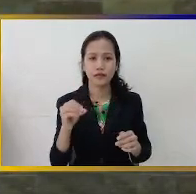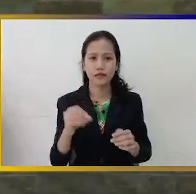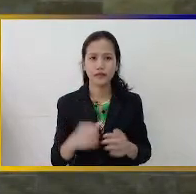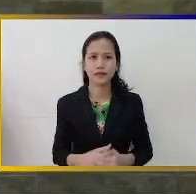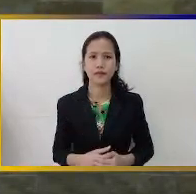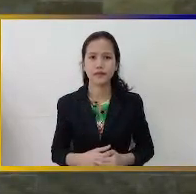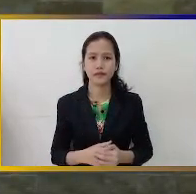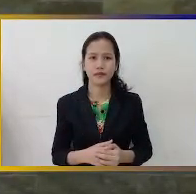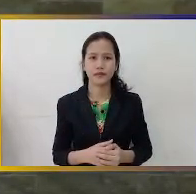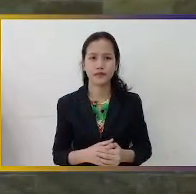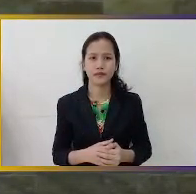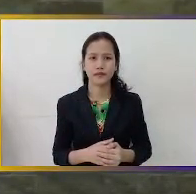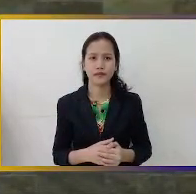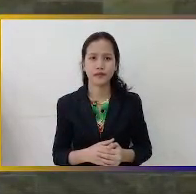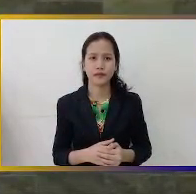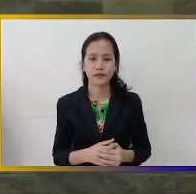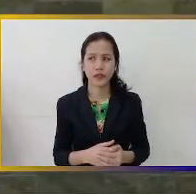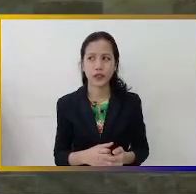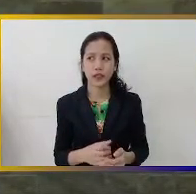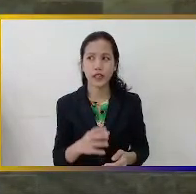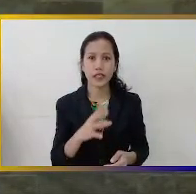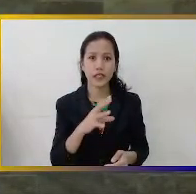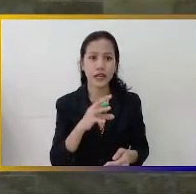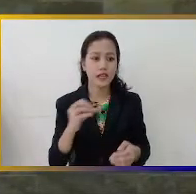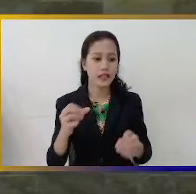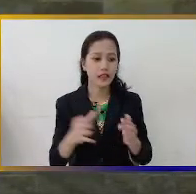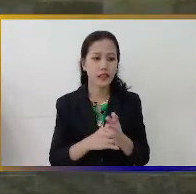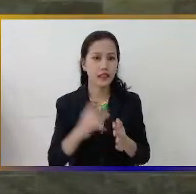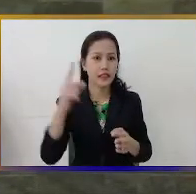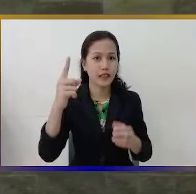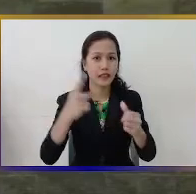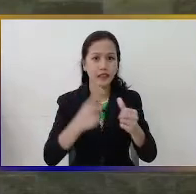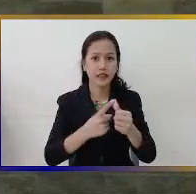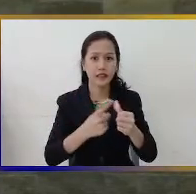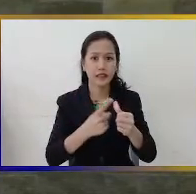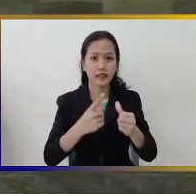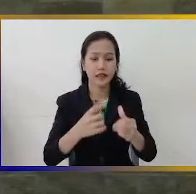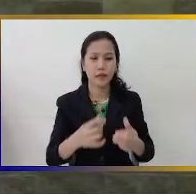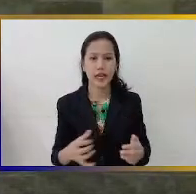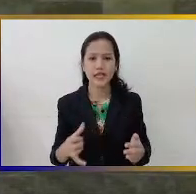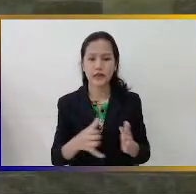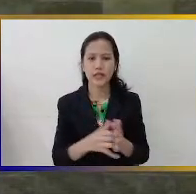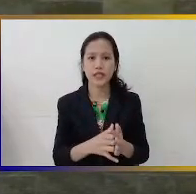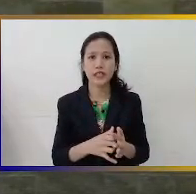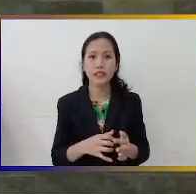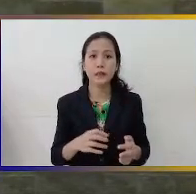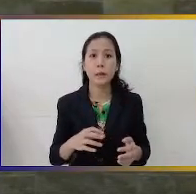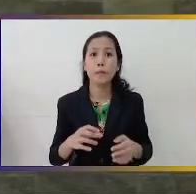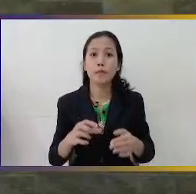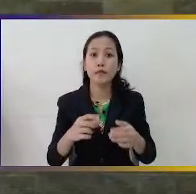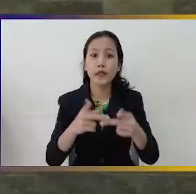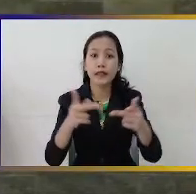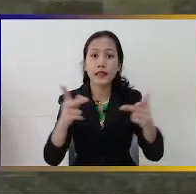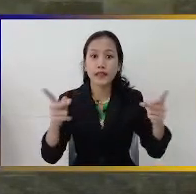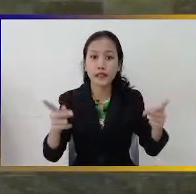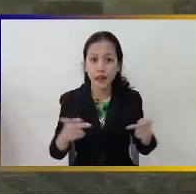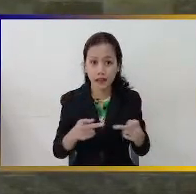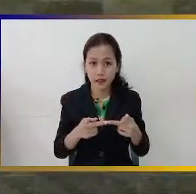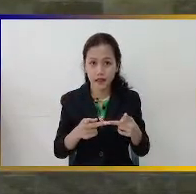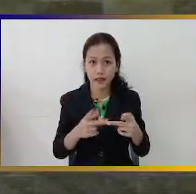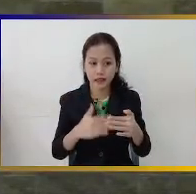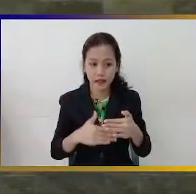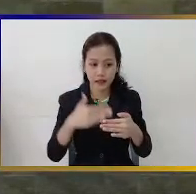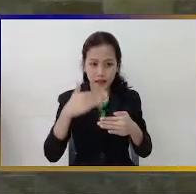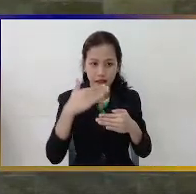ng Diyos. Alright, kaya nga nung una is the trial of the capitals, lugar. Ngayon po is the trial of the leaders.